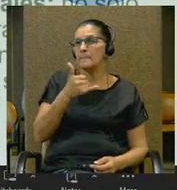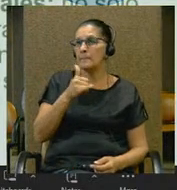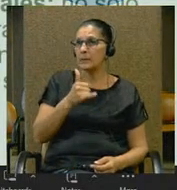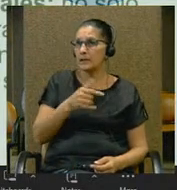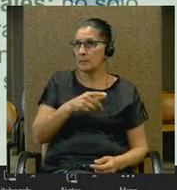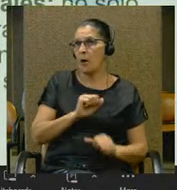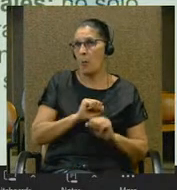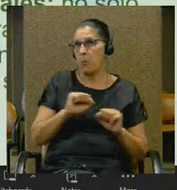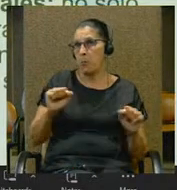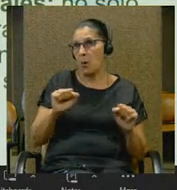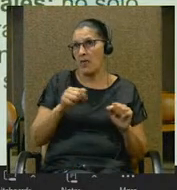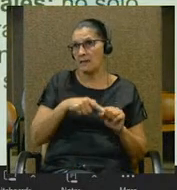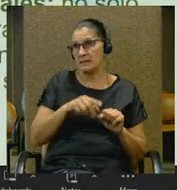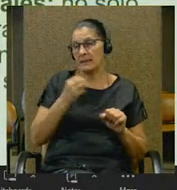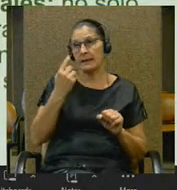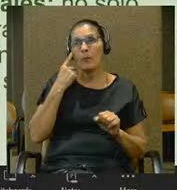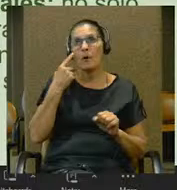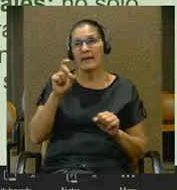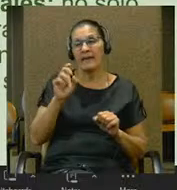We've